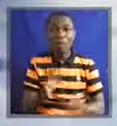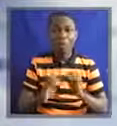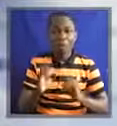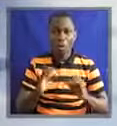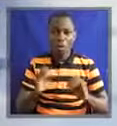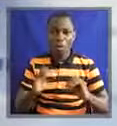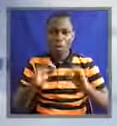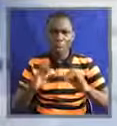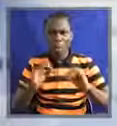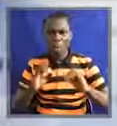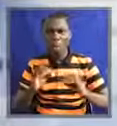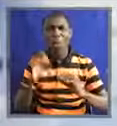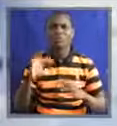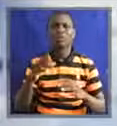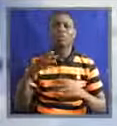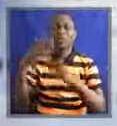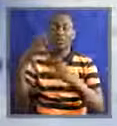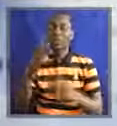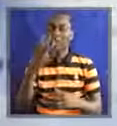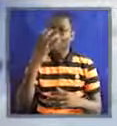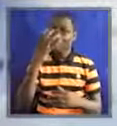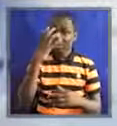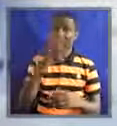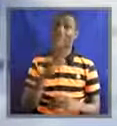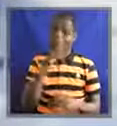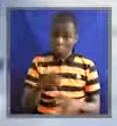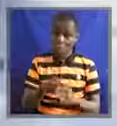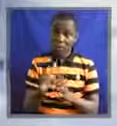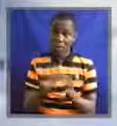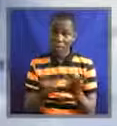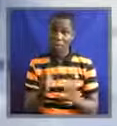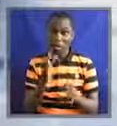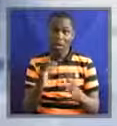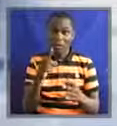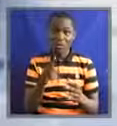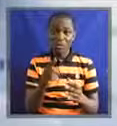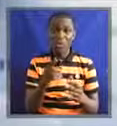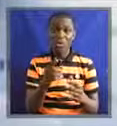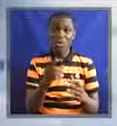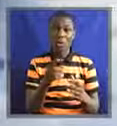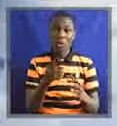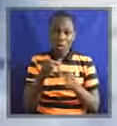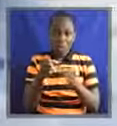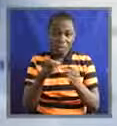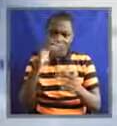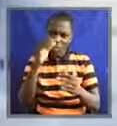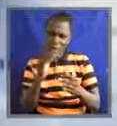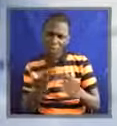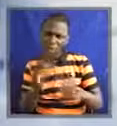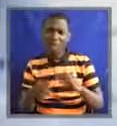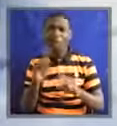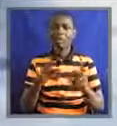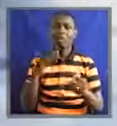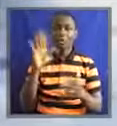generational curse sɛ yɛka ho asɛm yi ɛyɛ nokora nso wɔ nyamesɛm yi wankyekyɛ mu yie sɛ pa a nkurɔfoɔ bɛdi wo sika ɛnyɛ sika no kɛkɛ a